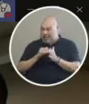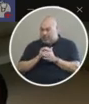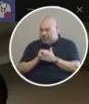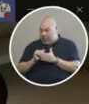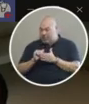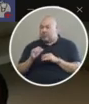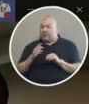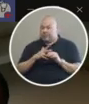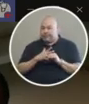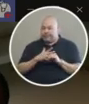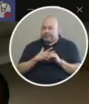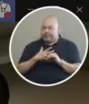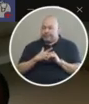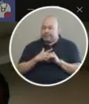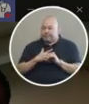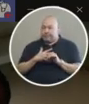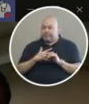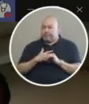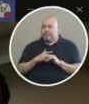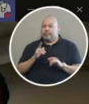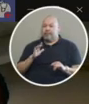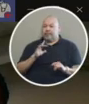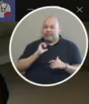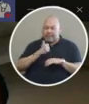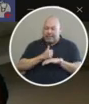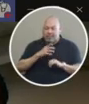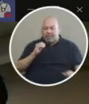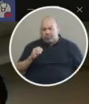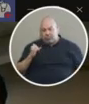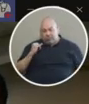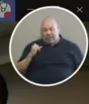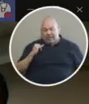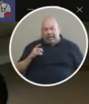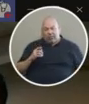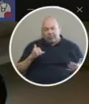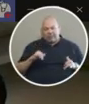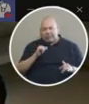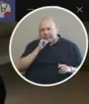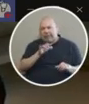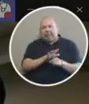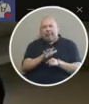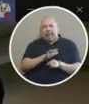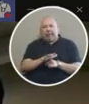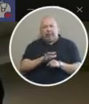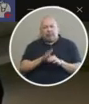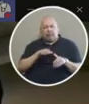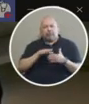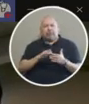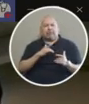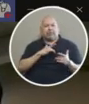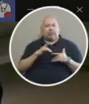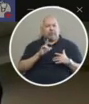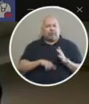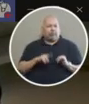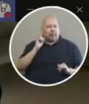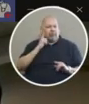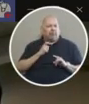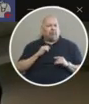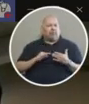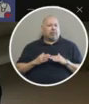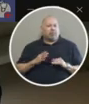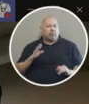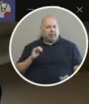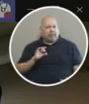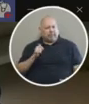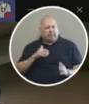million in check, in place right now, it's still not enough to address the concerns that you're hearing from the community. I mean,